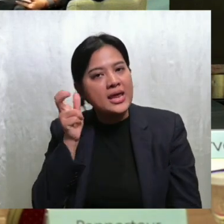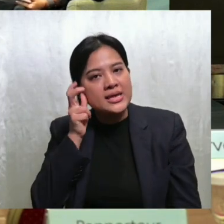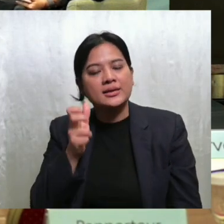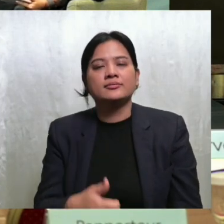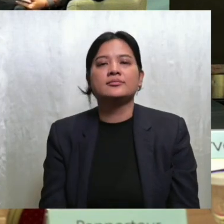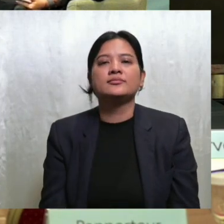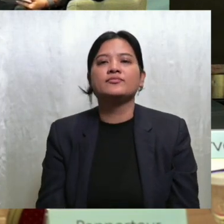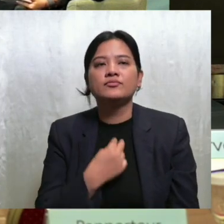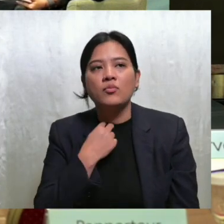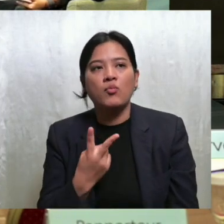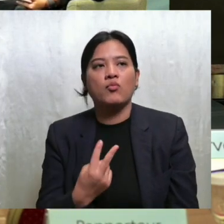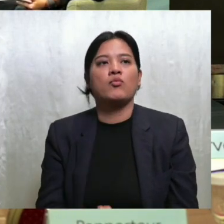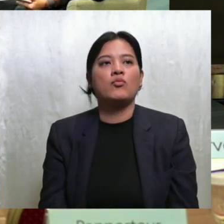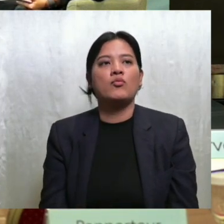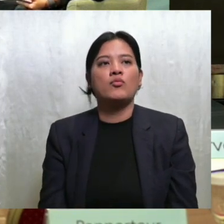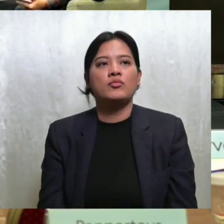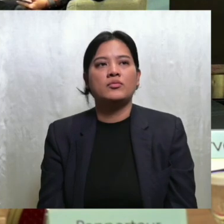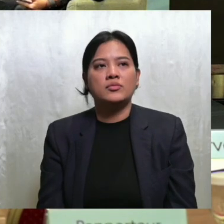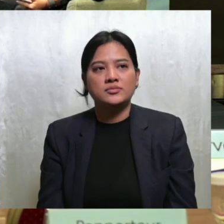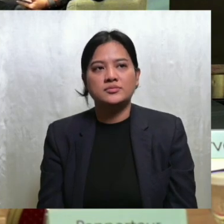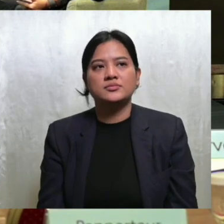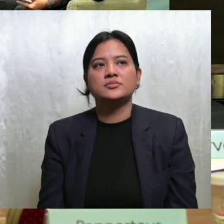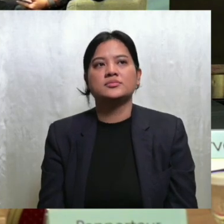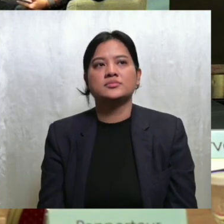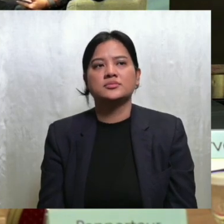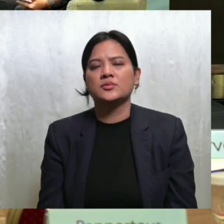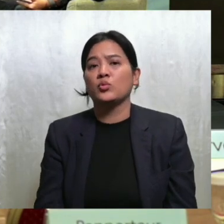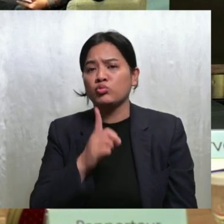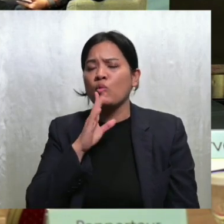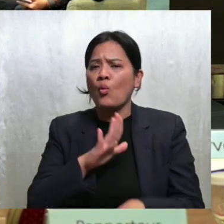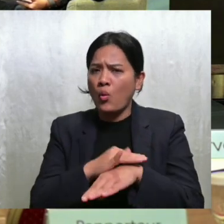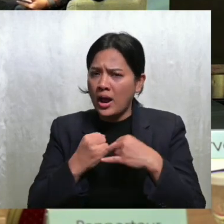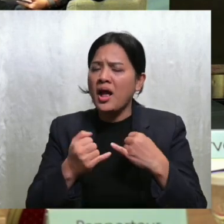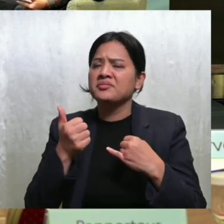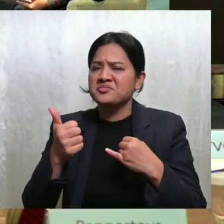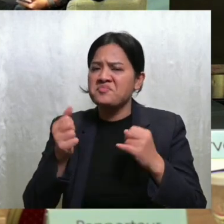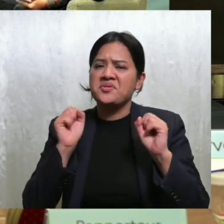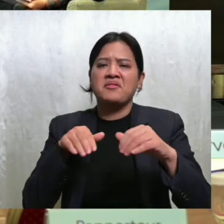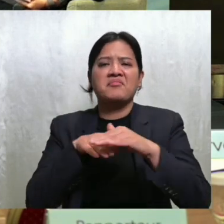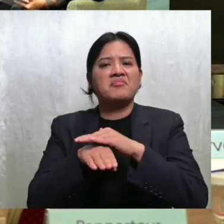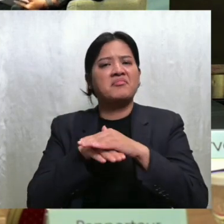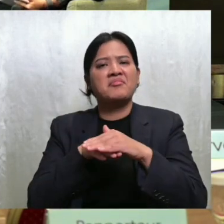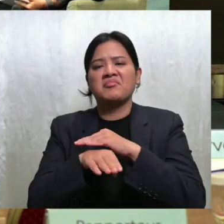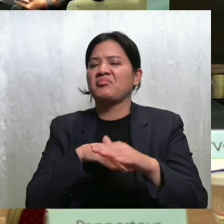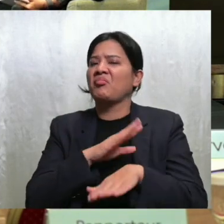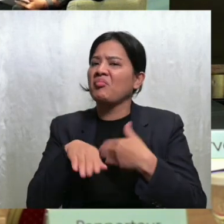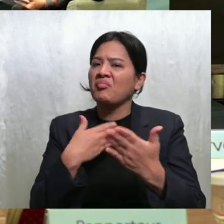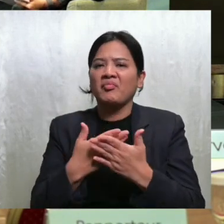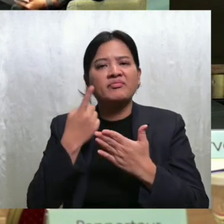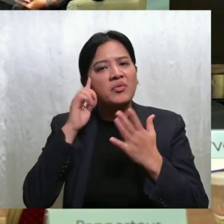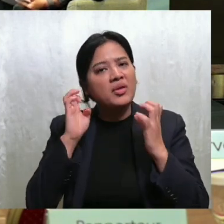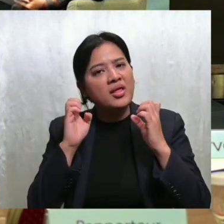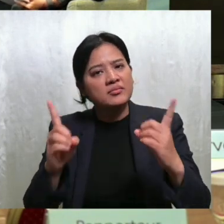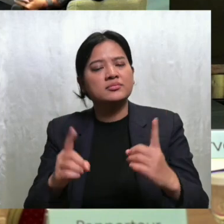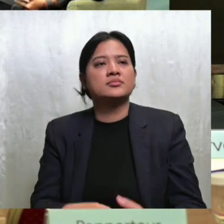your phrasing. And, with your work in very low resource settings, you said the most remote areas of Pakistan